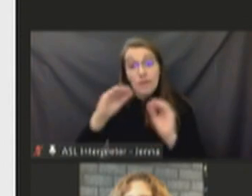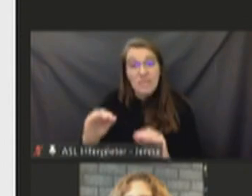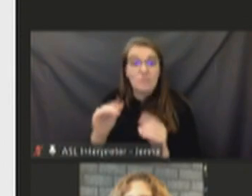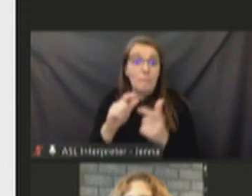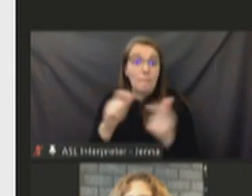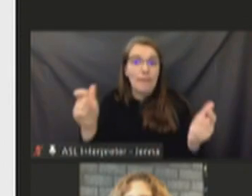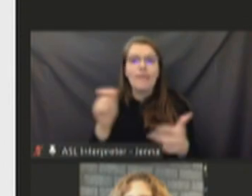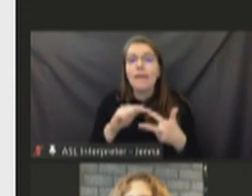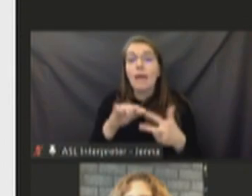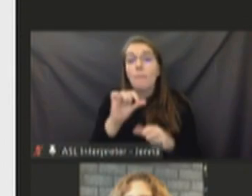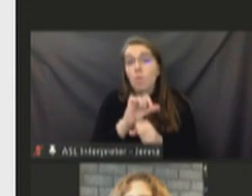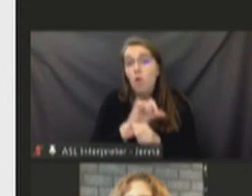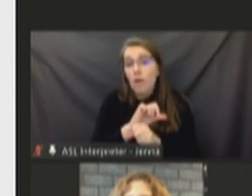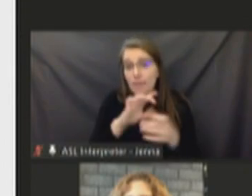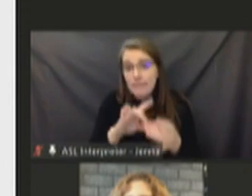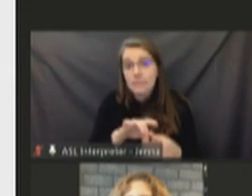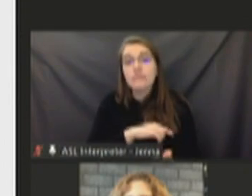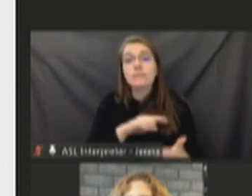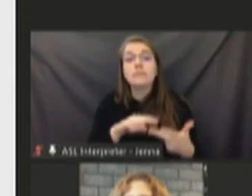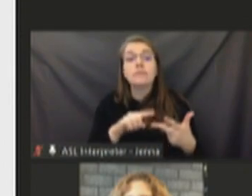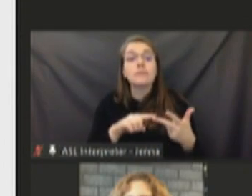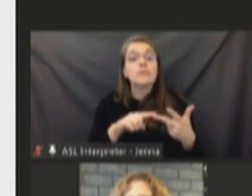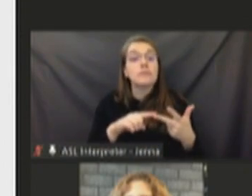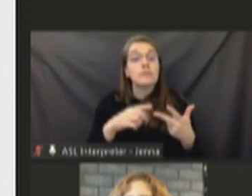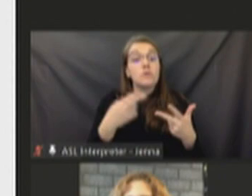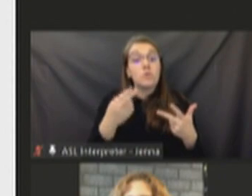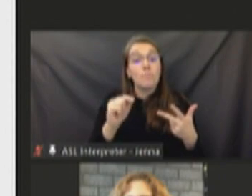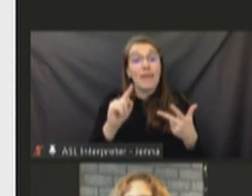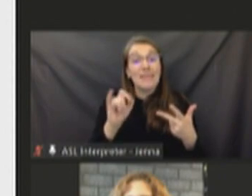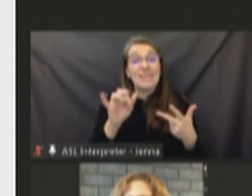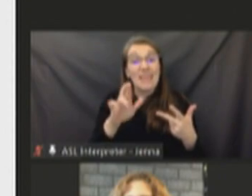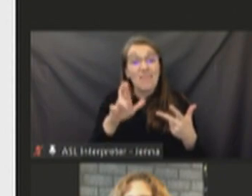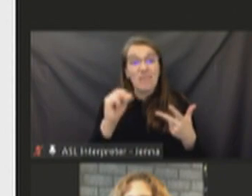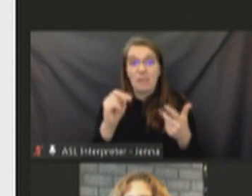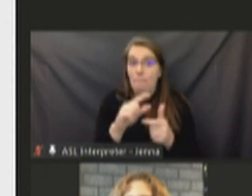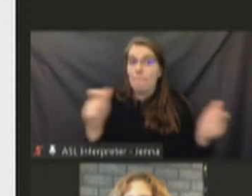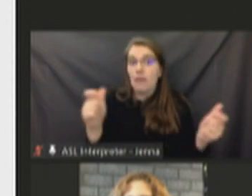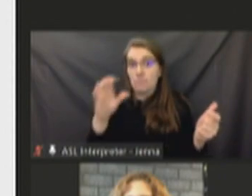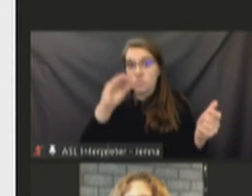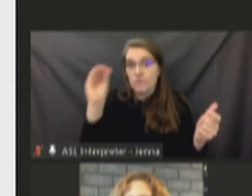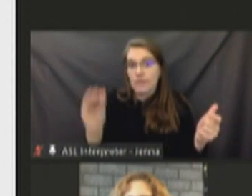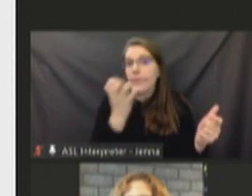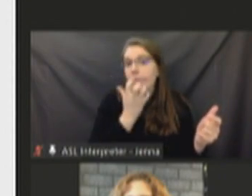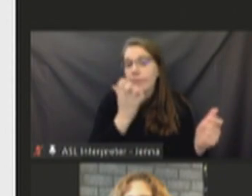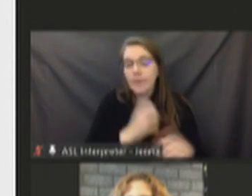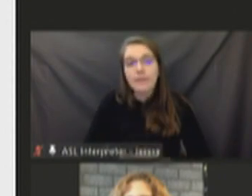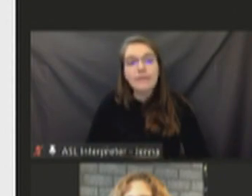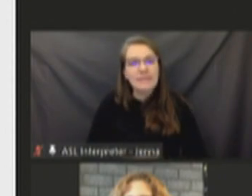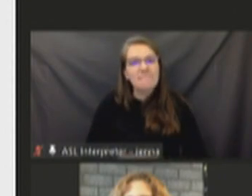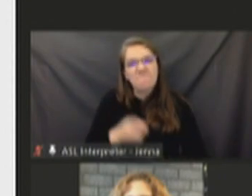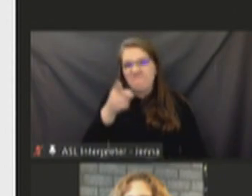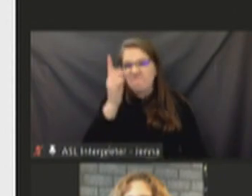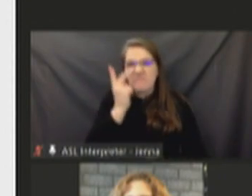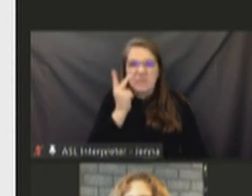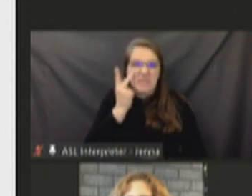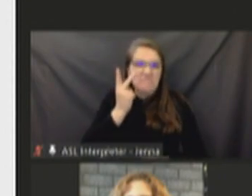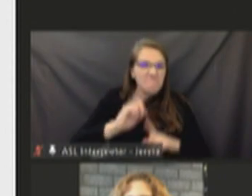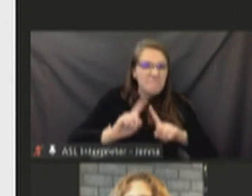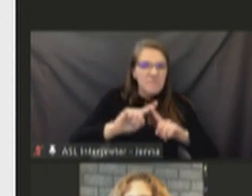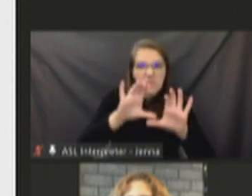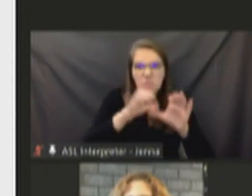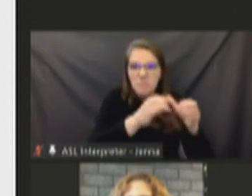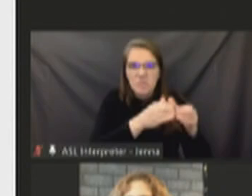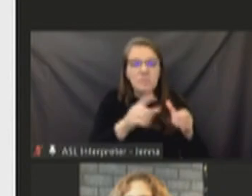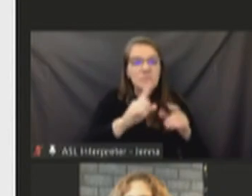big, humanitarian is big. And so these are all different categories that the Greater Boston